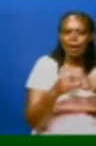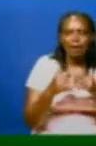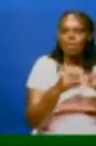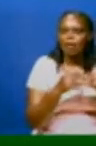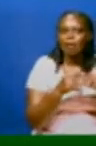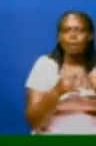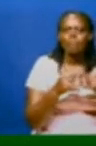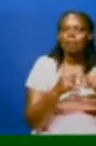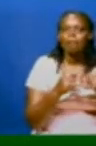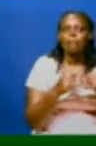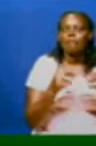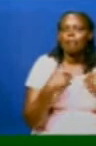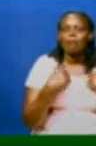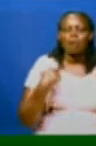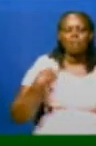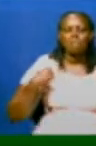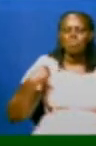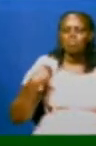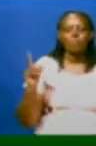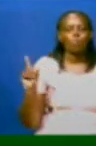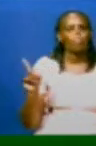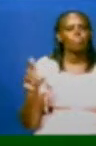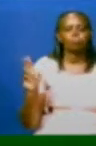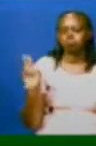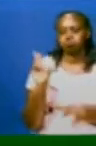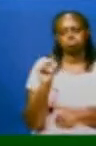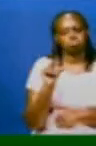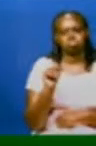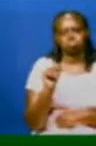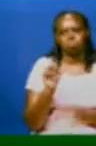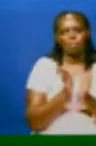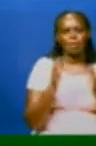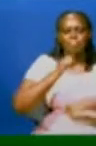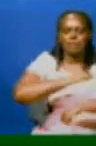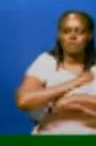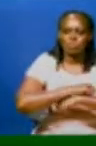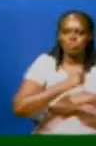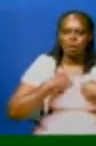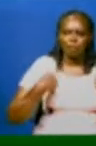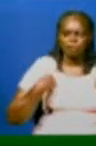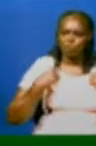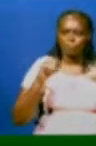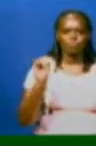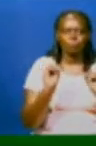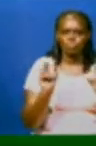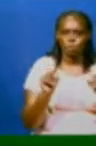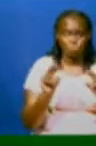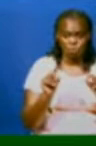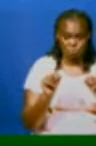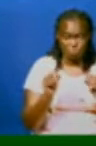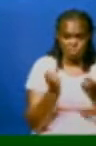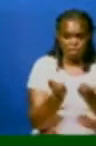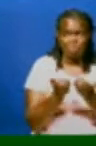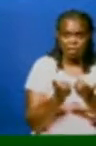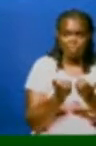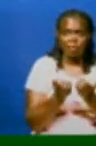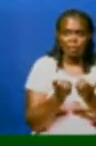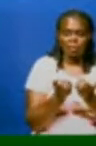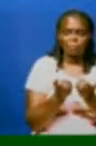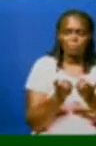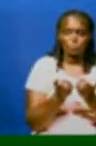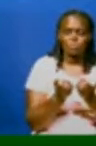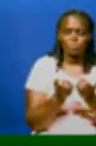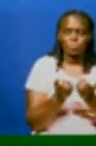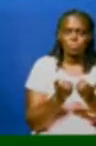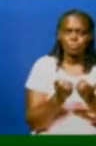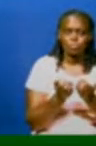don't necessarily have to wear uniforms, particularly in the public schools. So this is something that we need to put it straight in